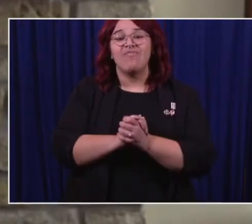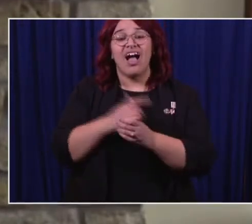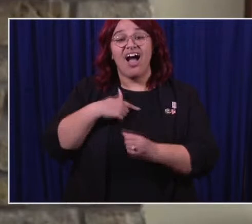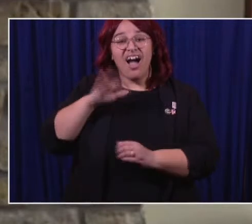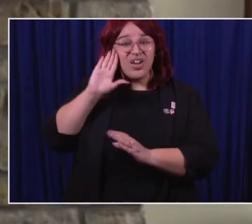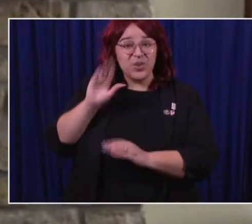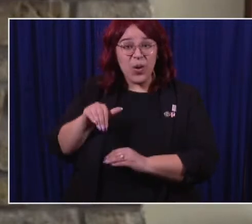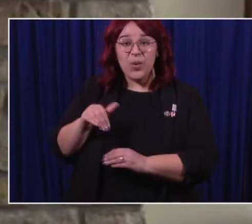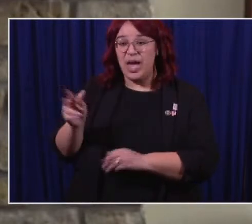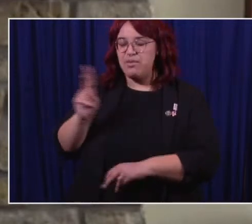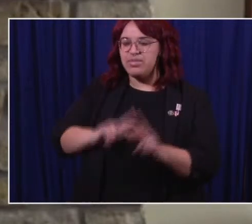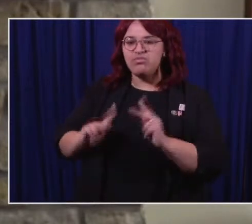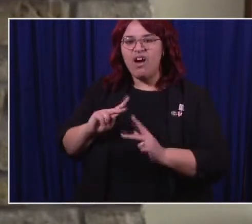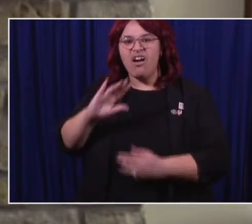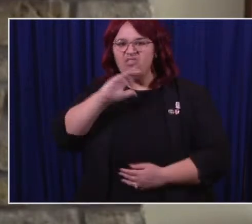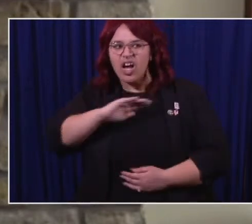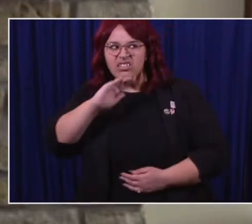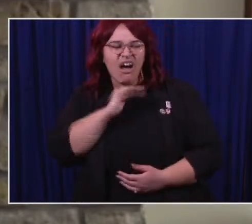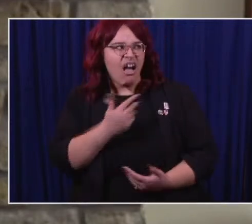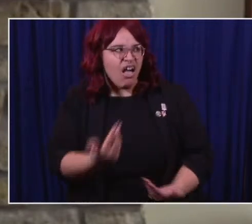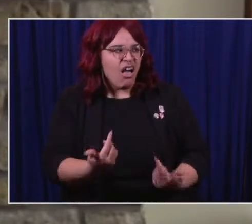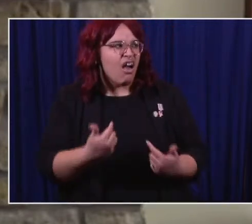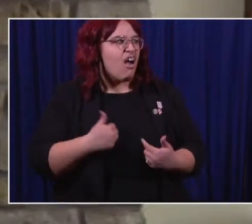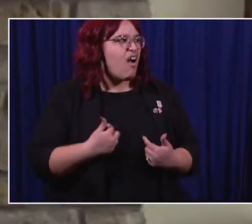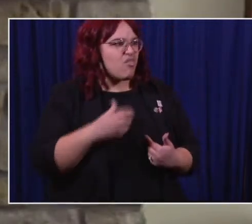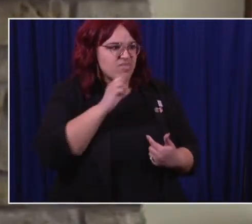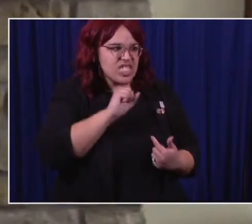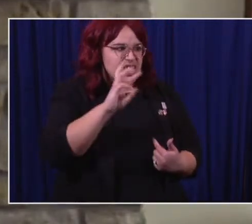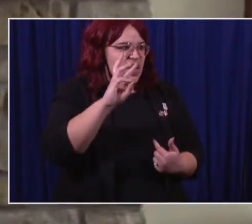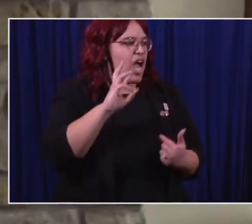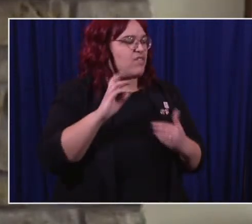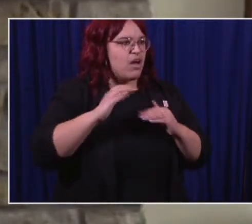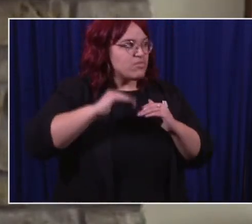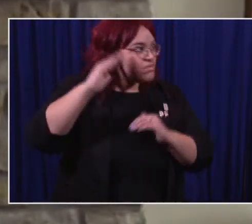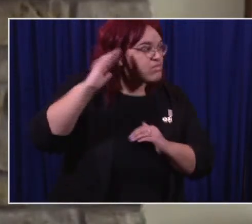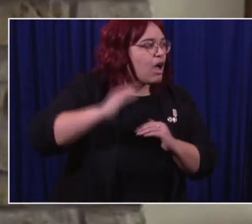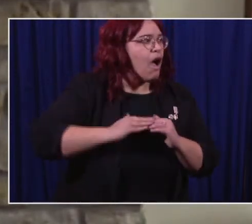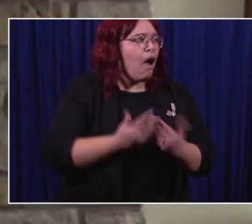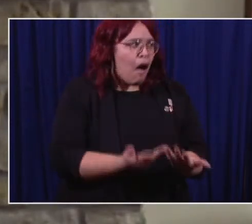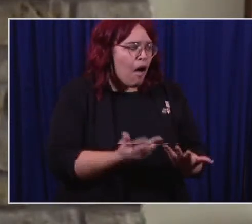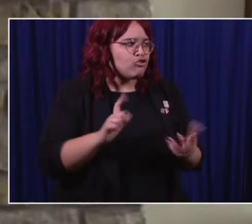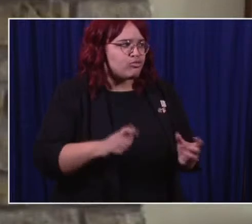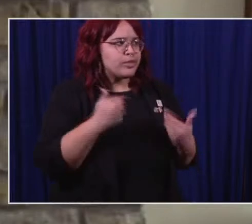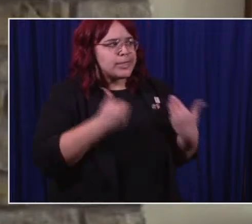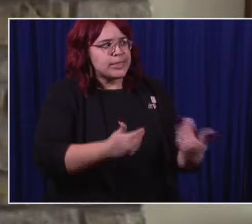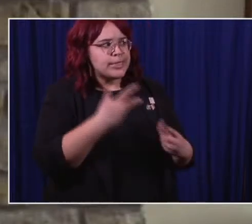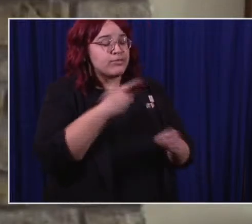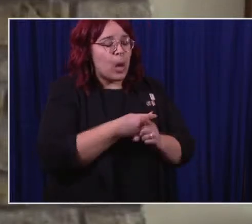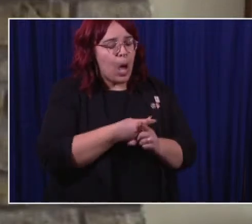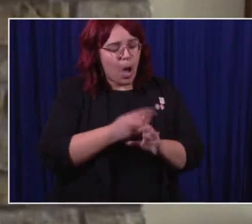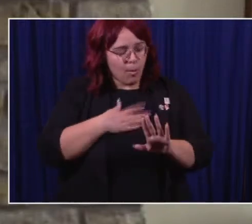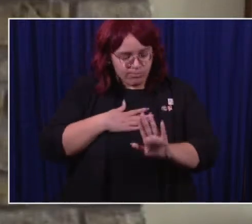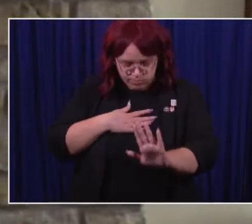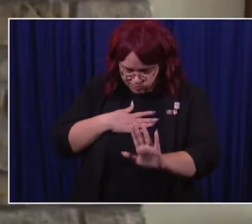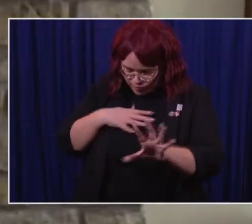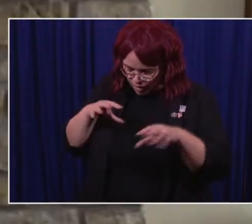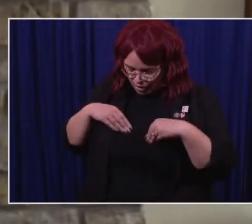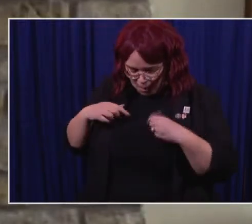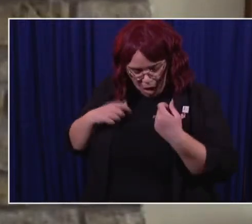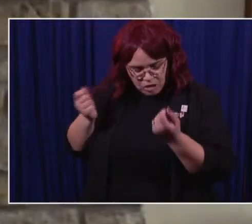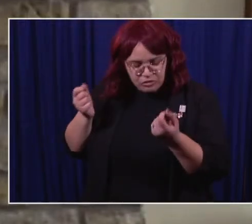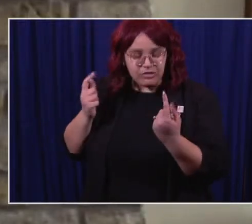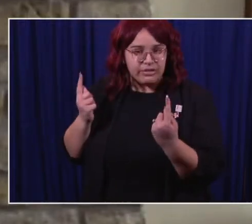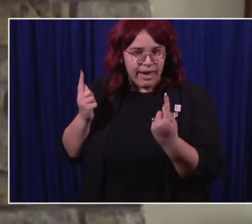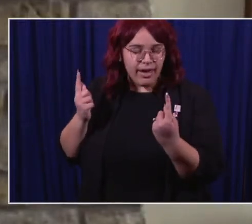vaccine, who are 65 and over, and I don't blame them, but more's coming. And, March is going to be a